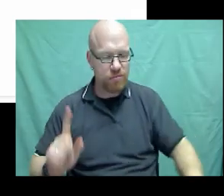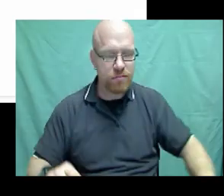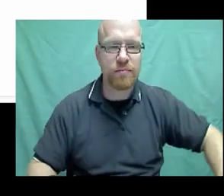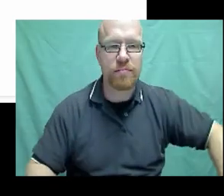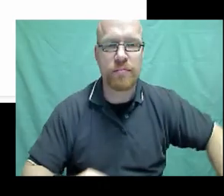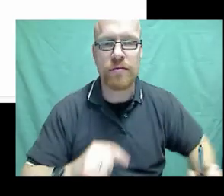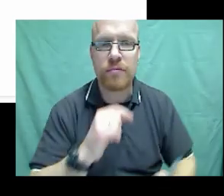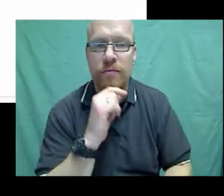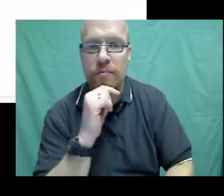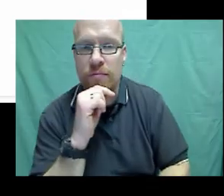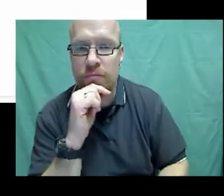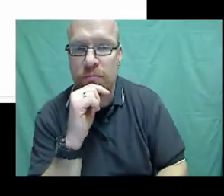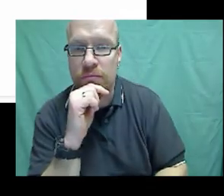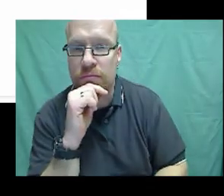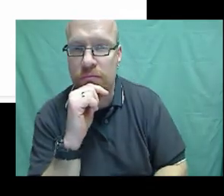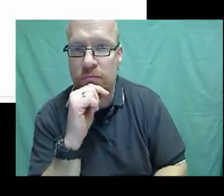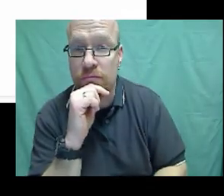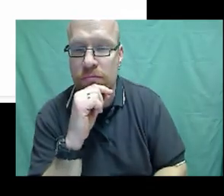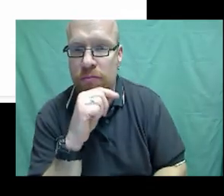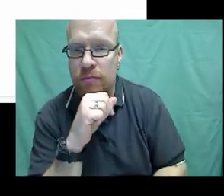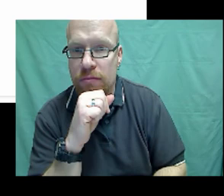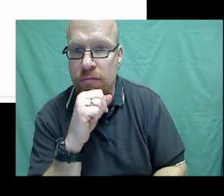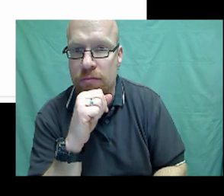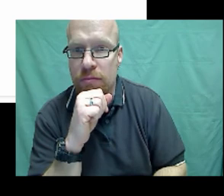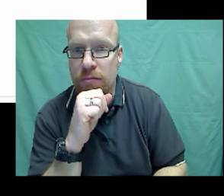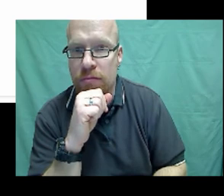scrap work to make sure I get it right.